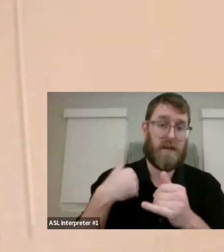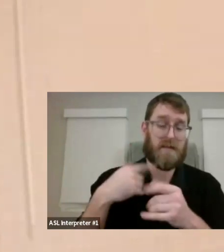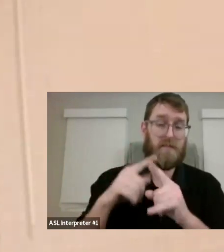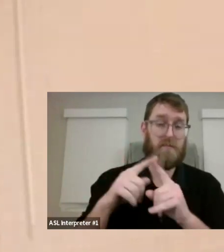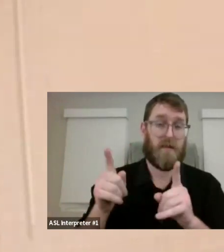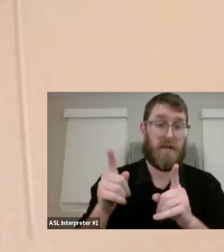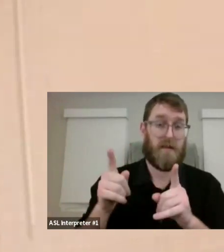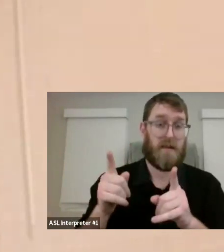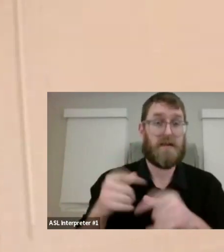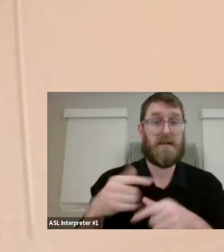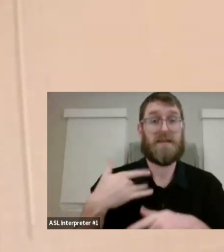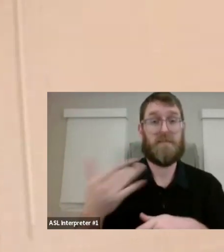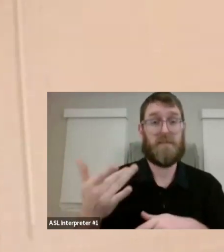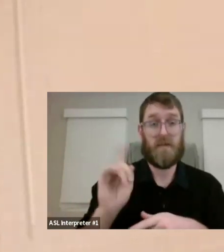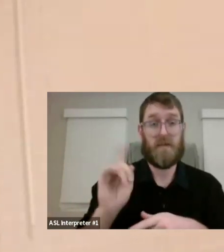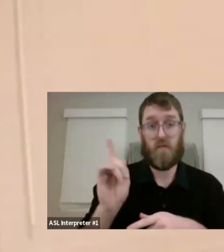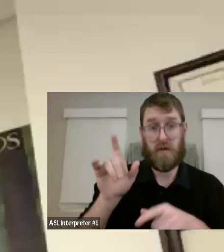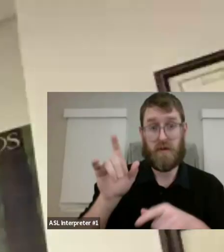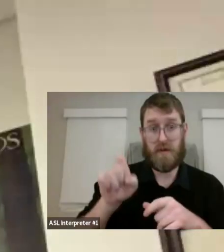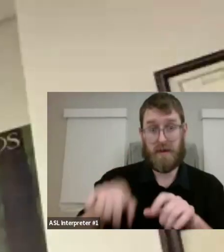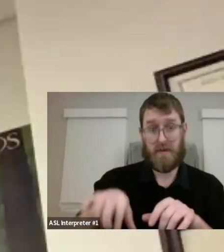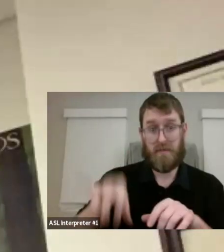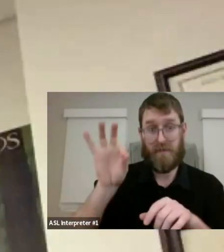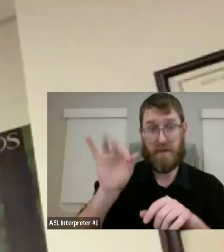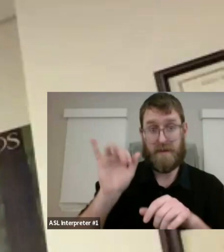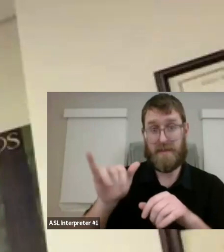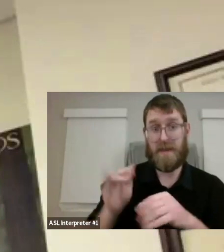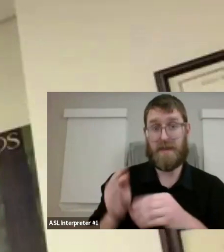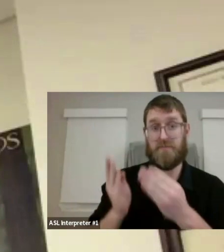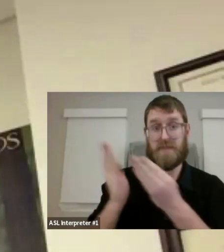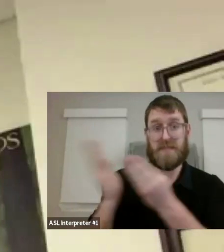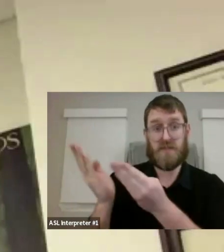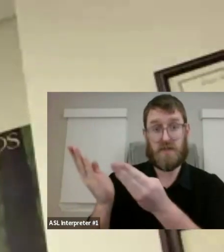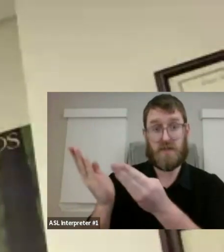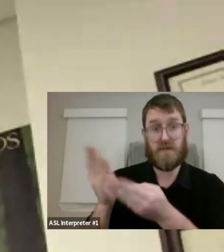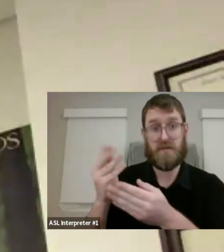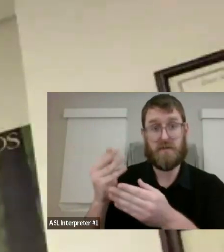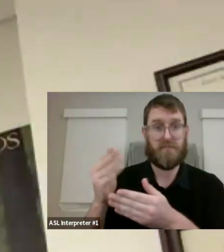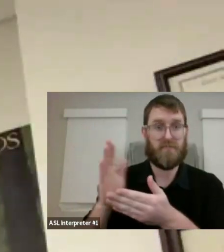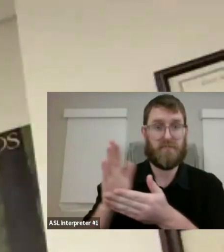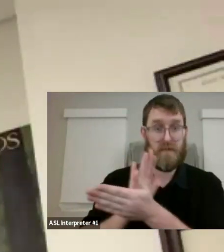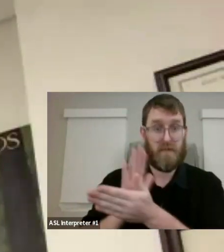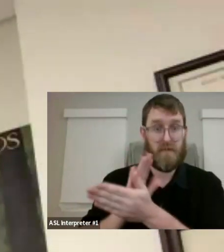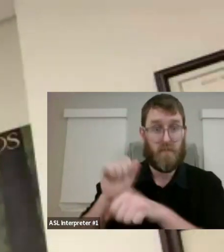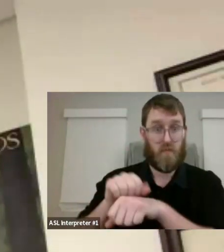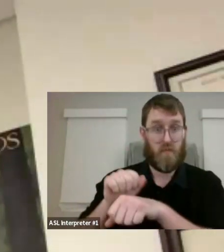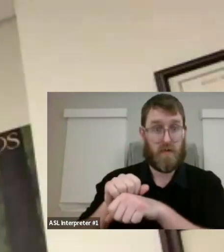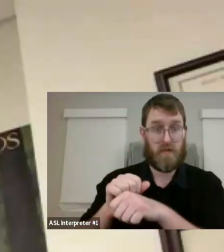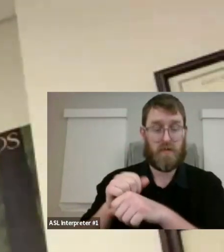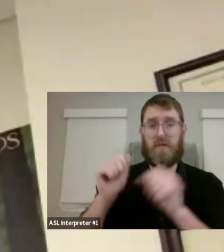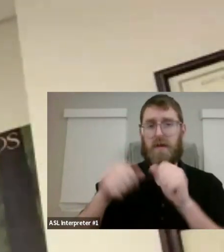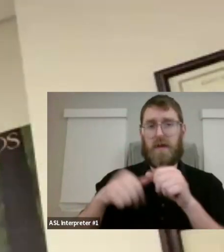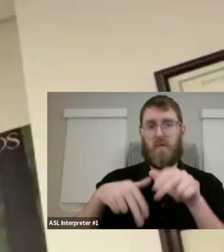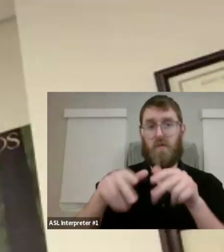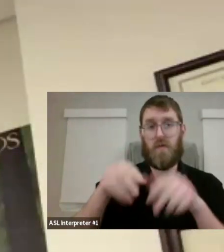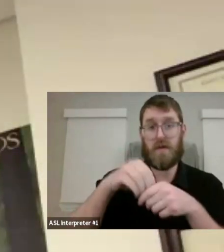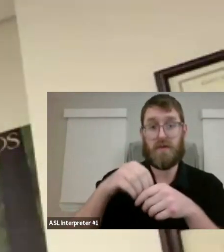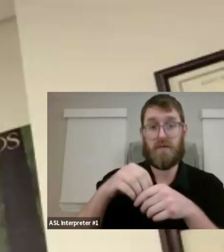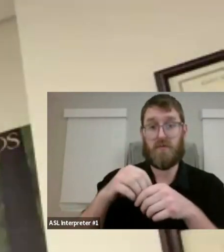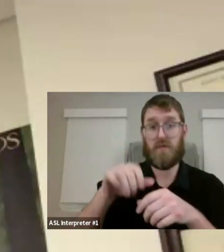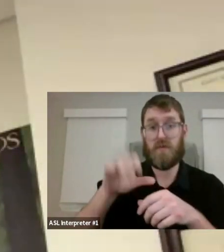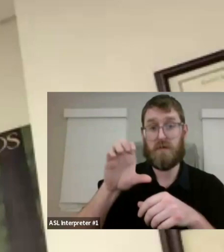typically can somebody get the petition? Well, you can always walk in to the circuit